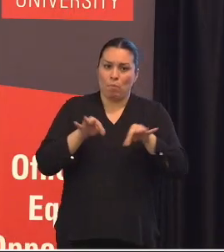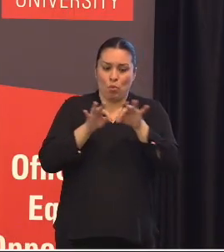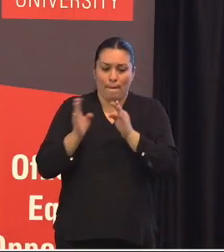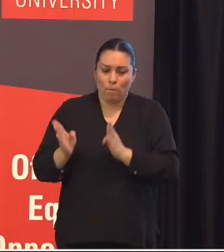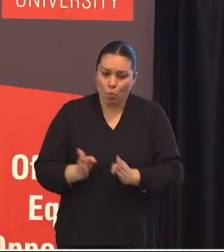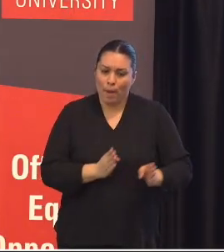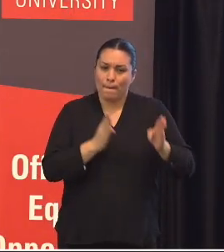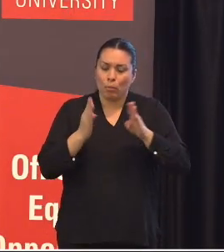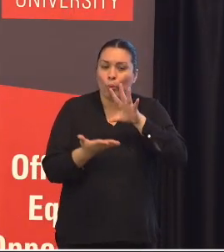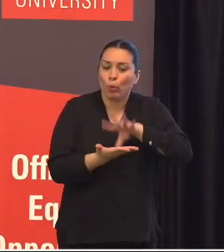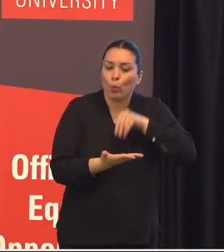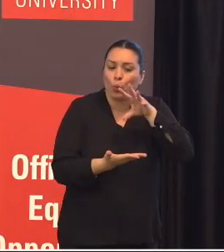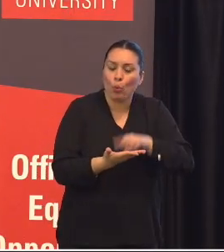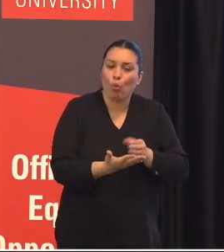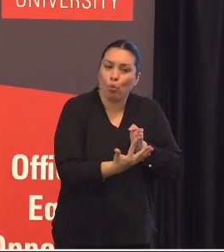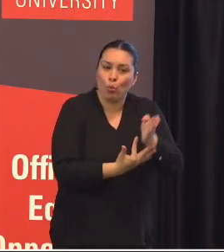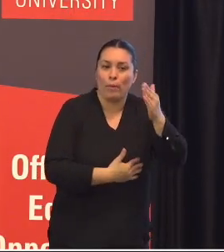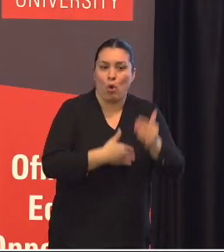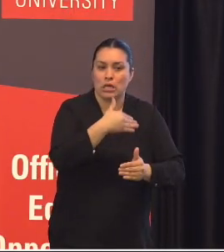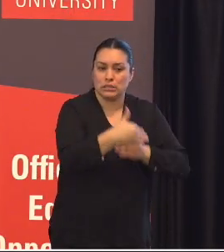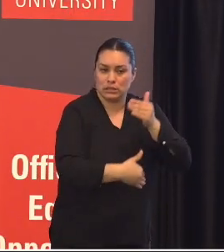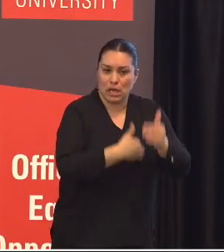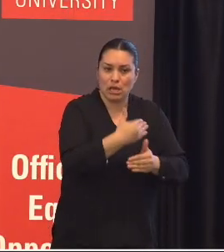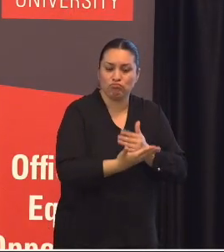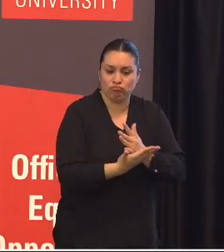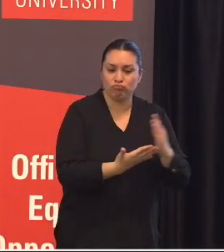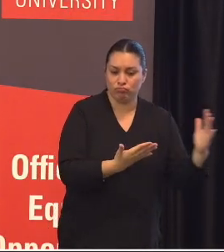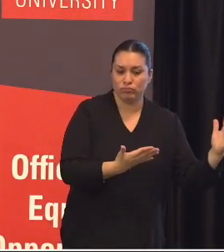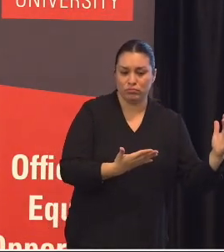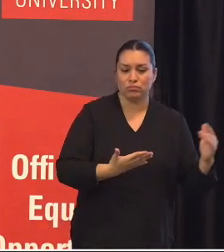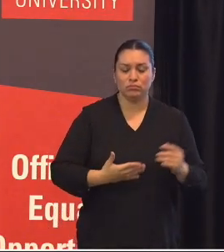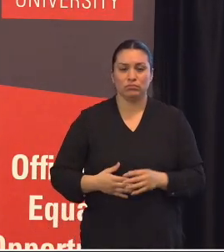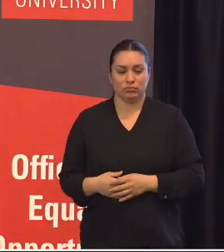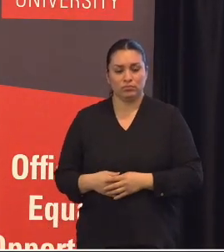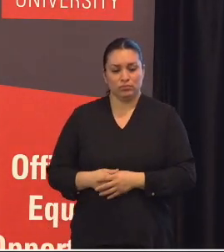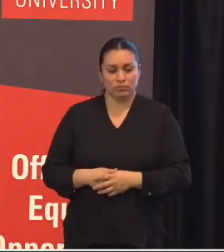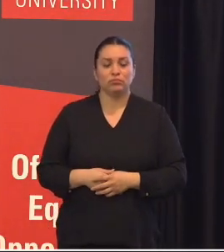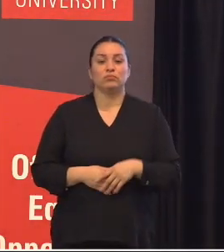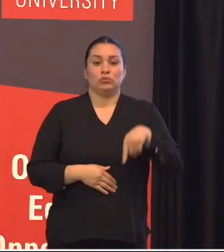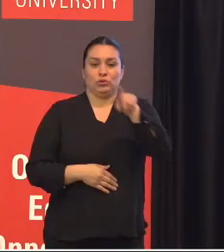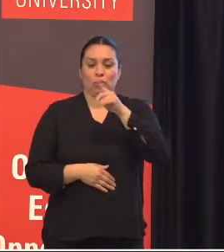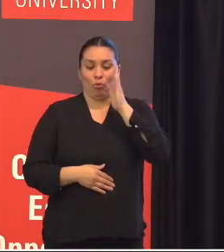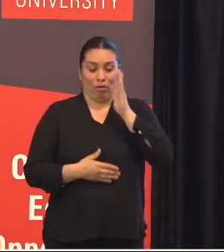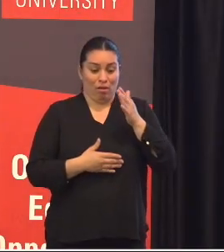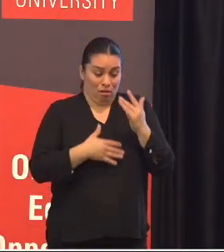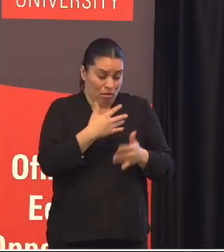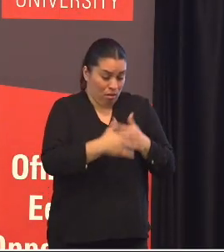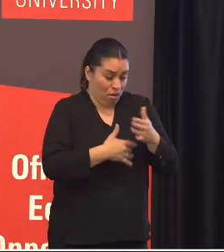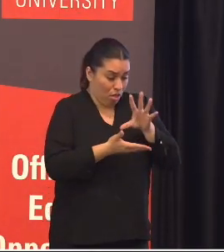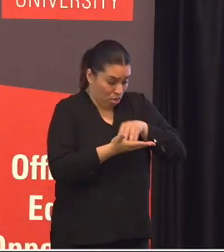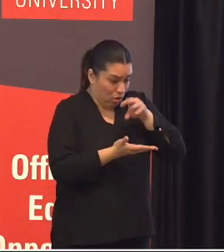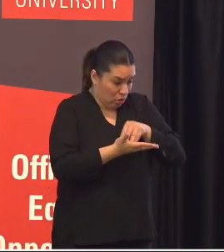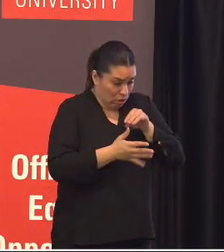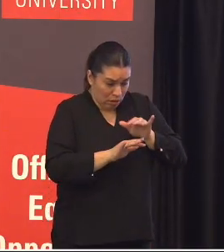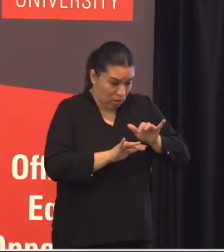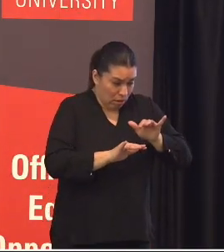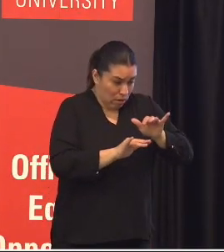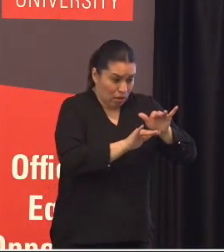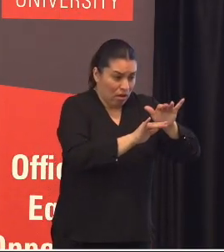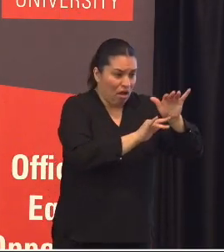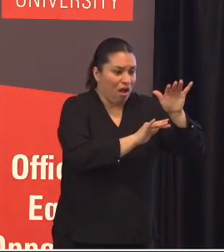you are doing the right thing, that you understand what needs to happen, and you're moving in that direction. So instead of completing our